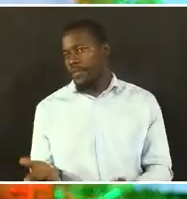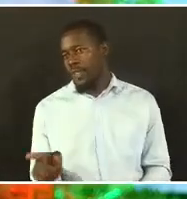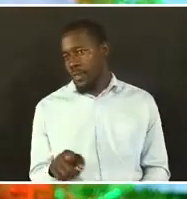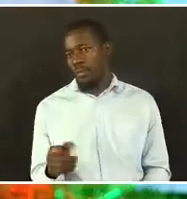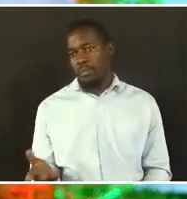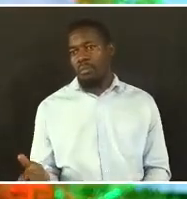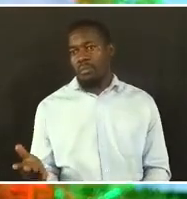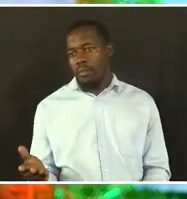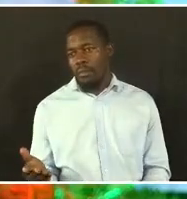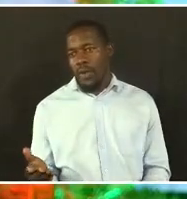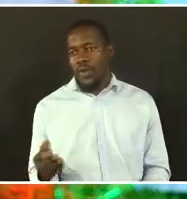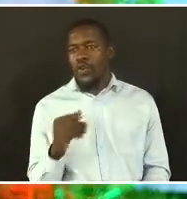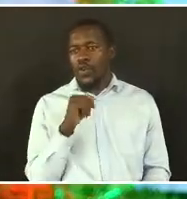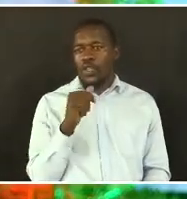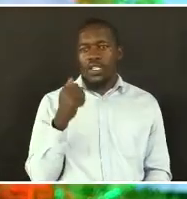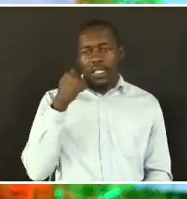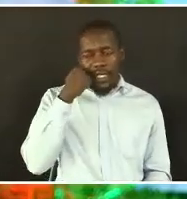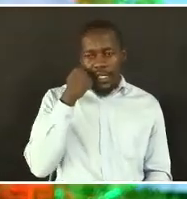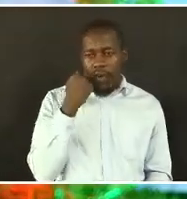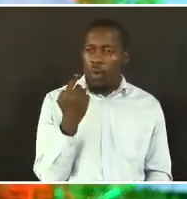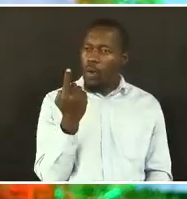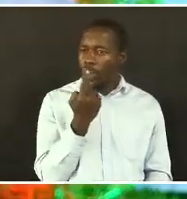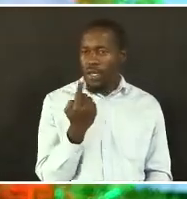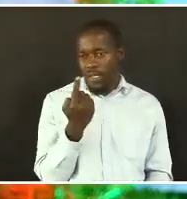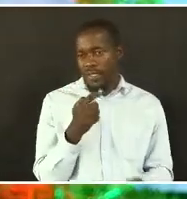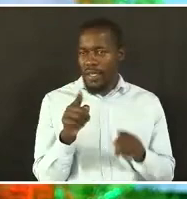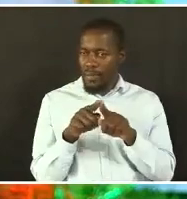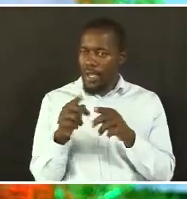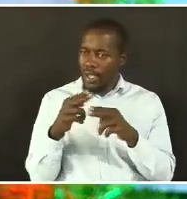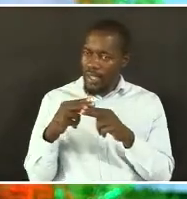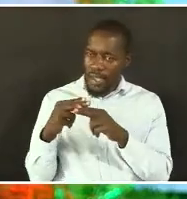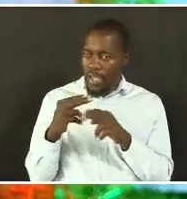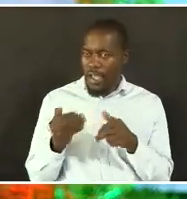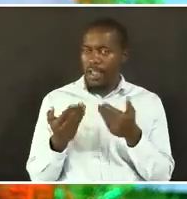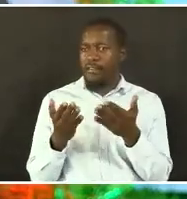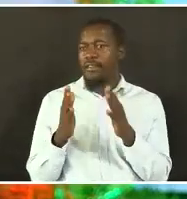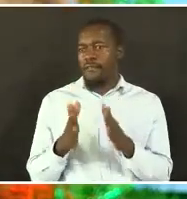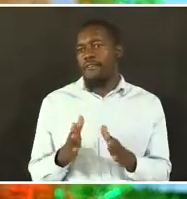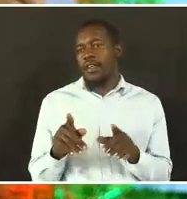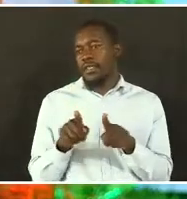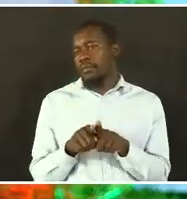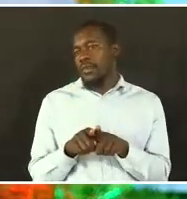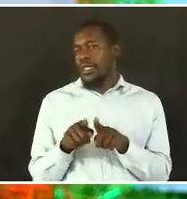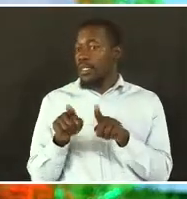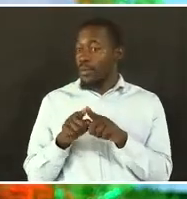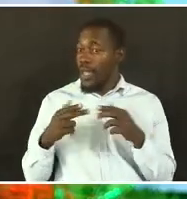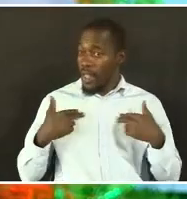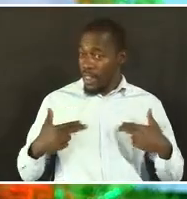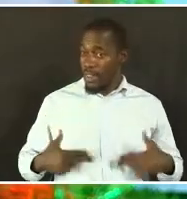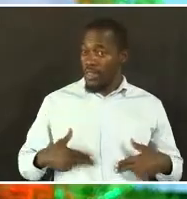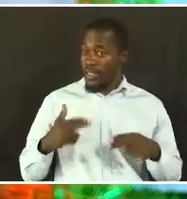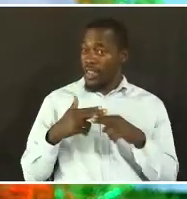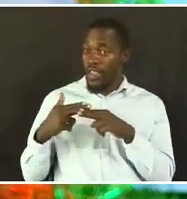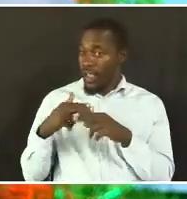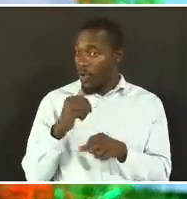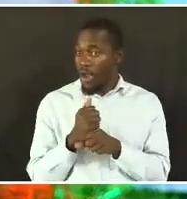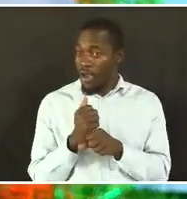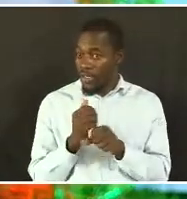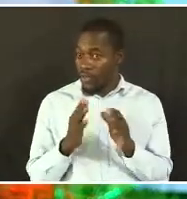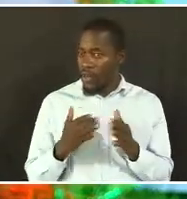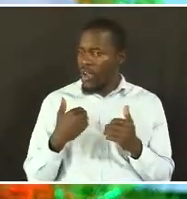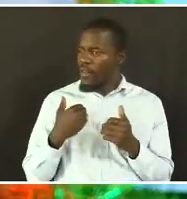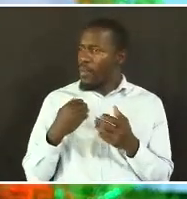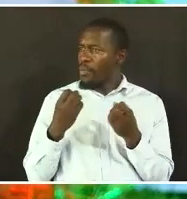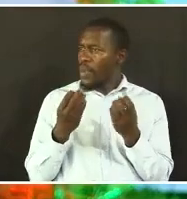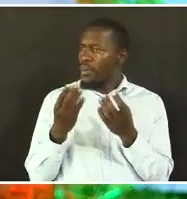is not for the sick only. It's also for the caregivers. It is even for the healthcare workers. Do you know how many doctors are